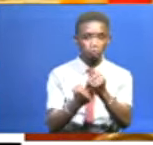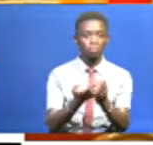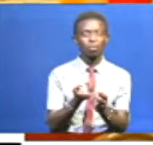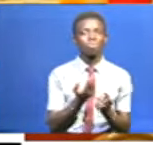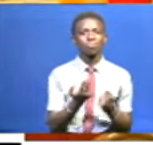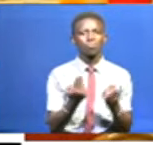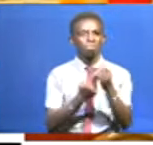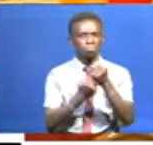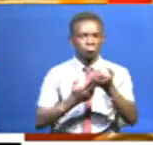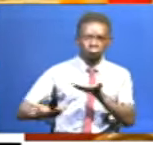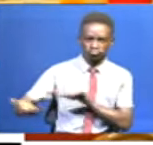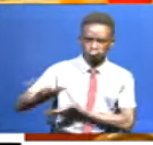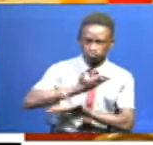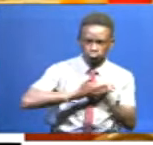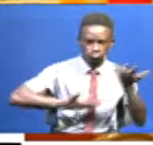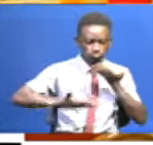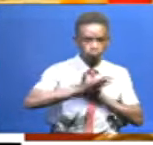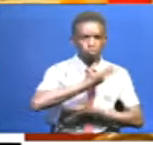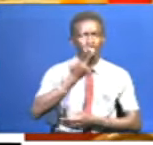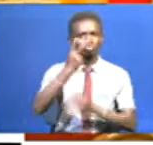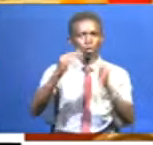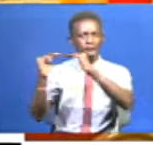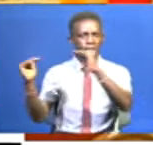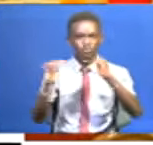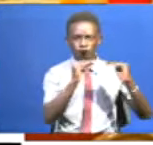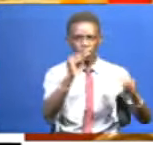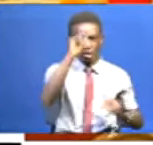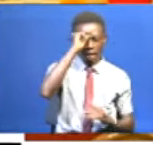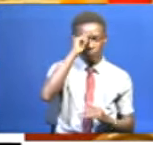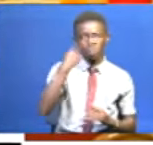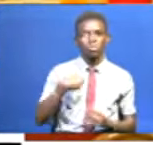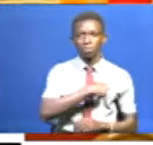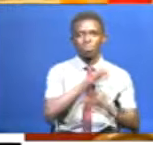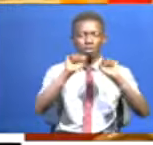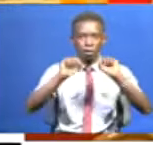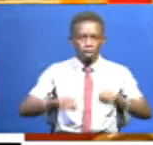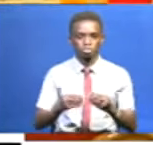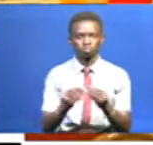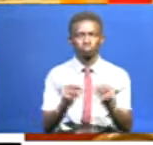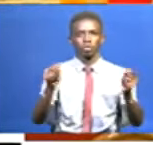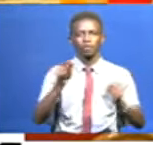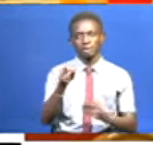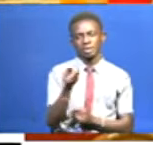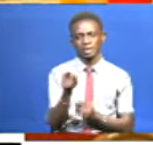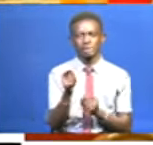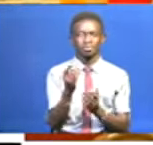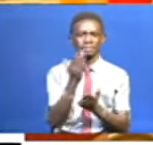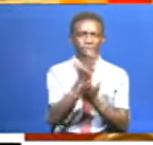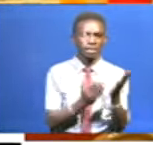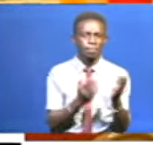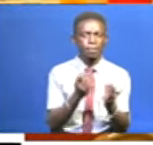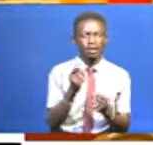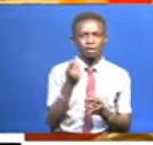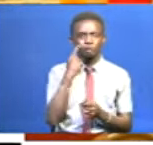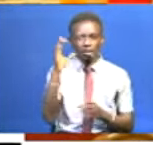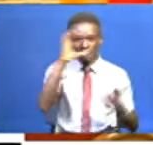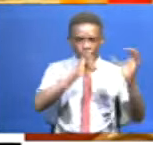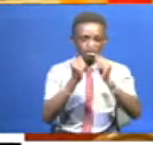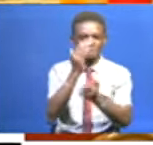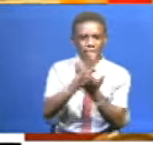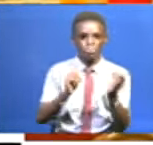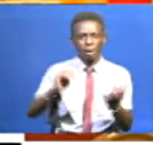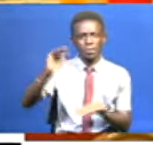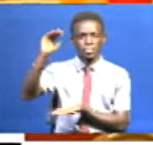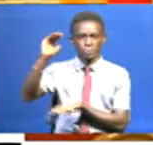two levels of the government, we're able to address some of this narrow or reduce the gaps by through